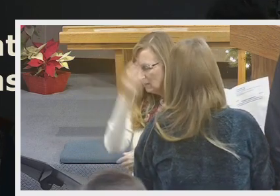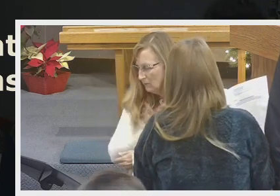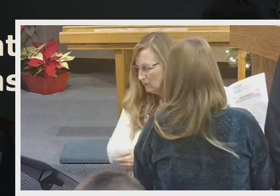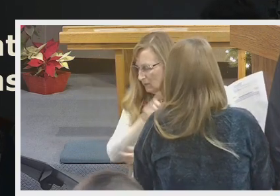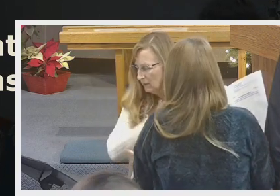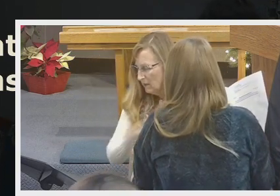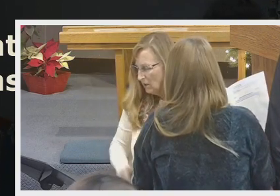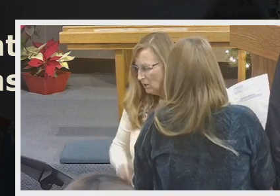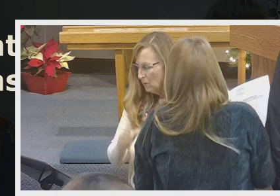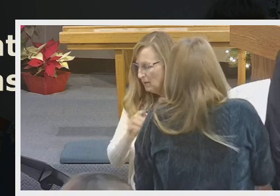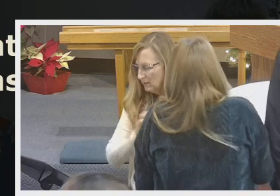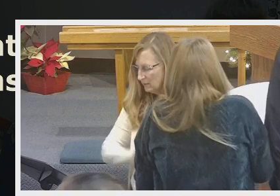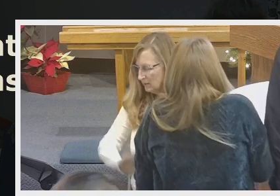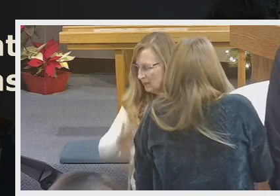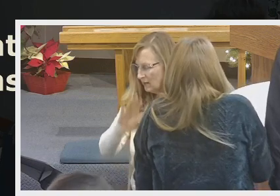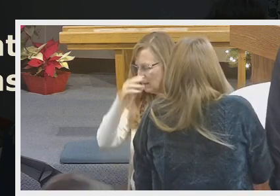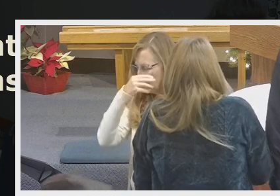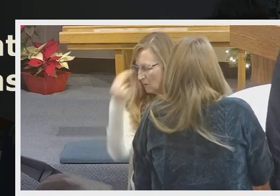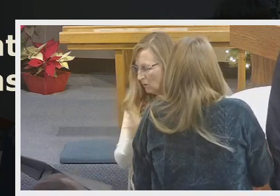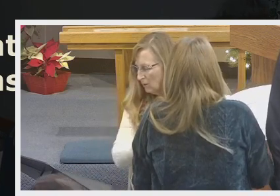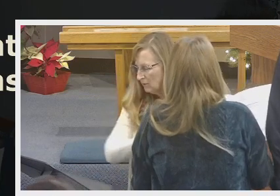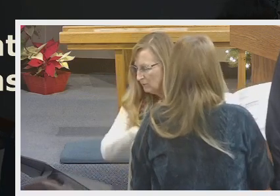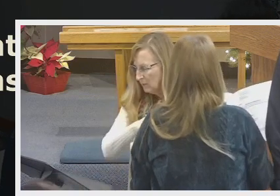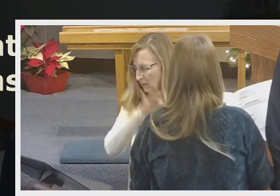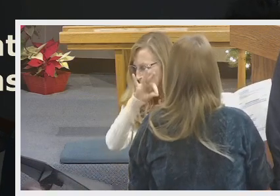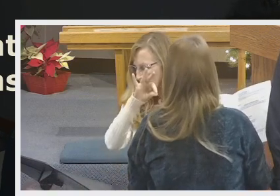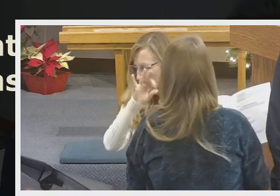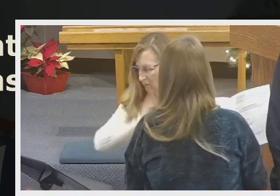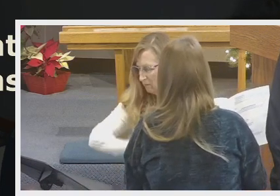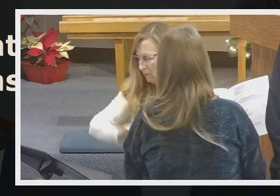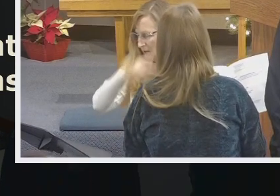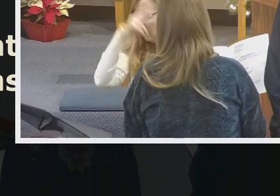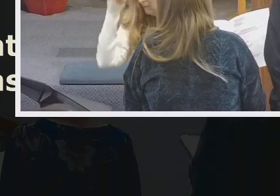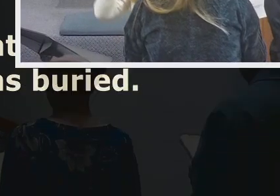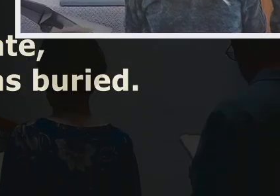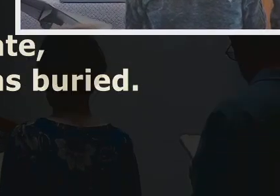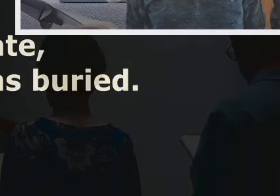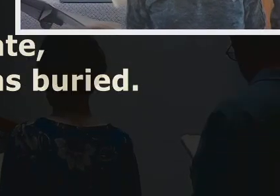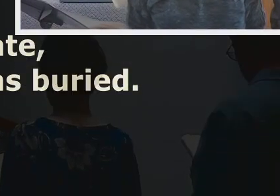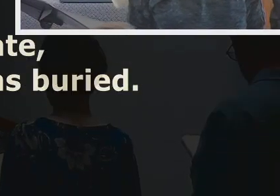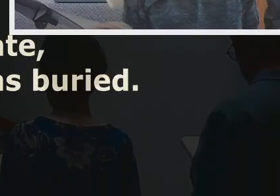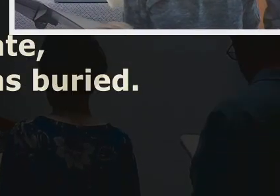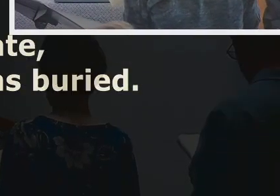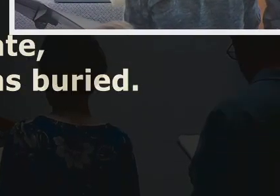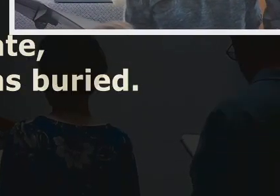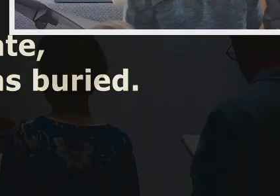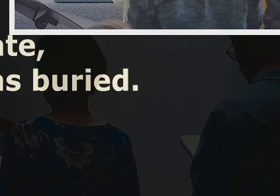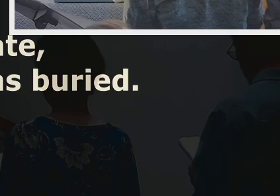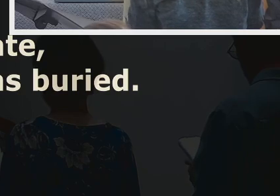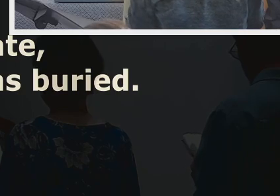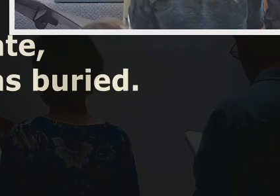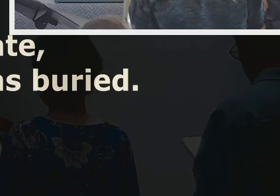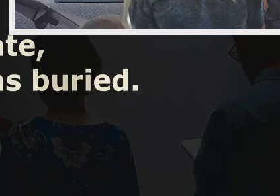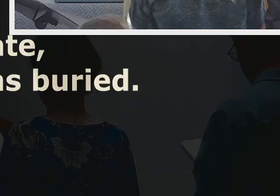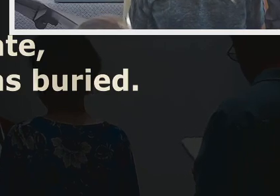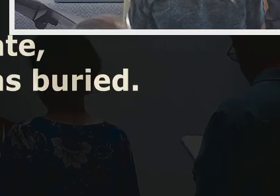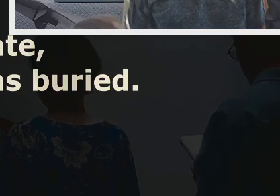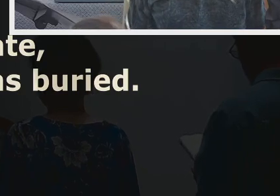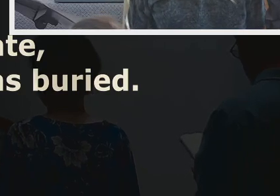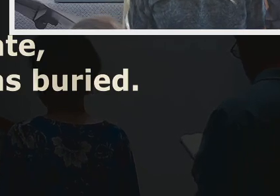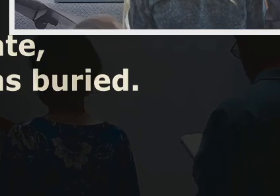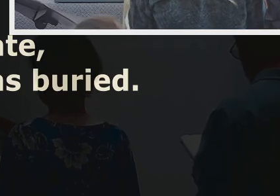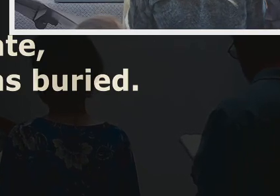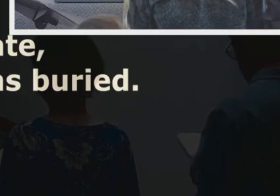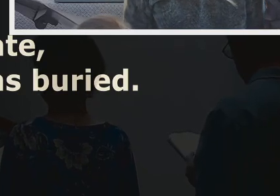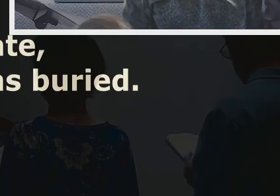our Lord, who was conceived by the Holy Spirit, born of the Virgin Mary, suffered under Pontius Pilate,